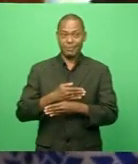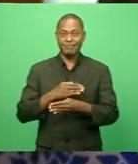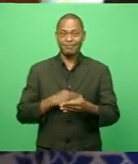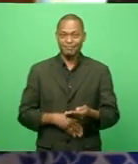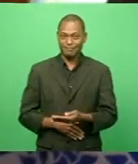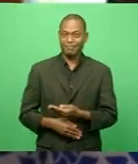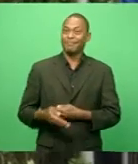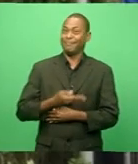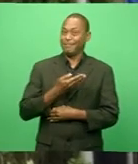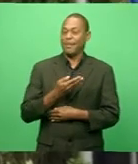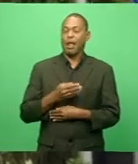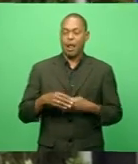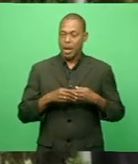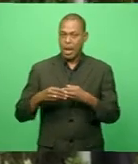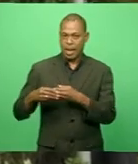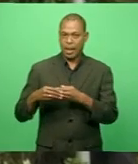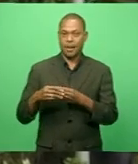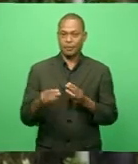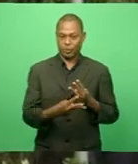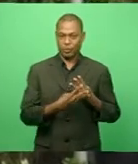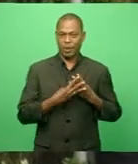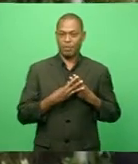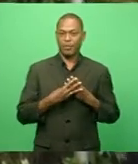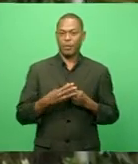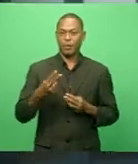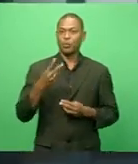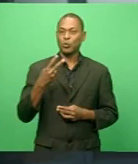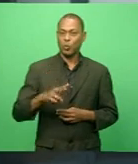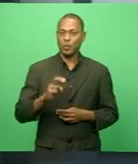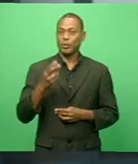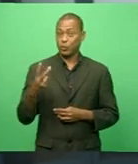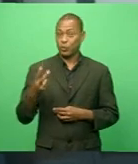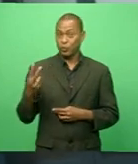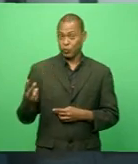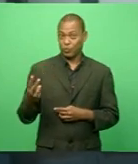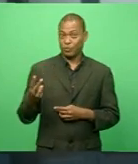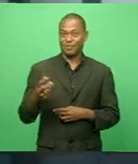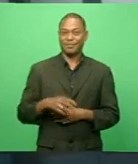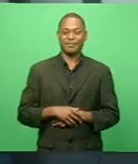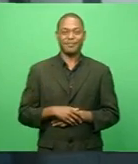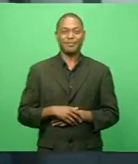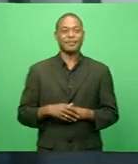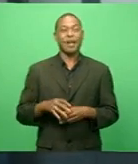will lead SODELPA in the 2022 general election. I'm the leader of SODELPA.